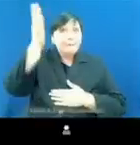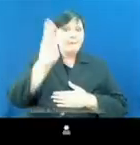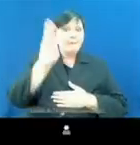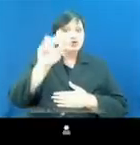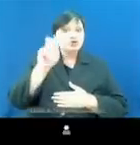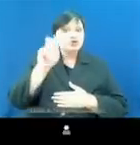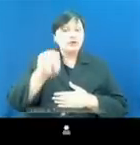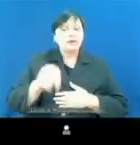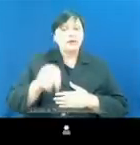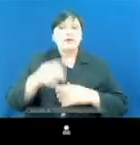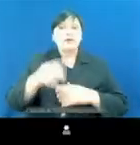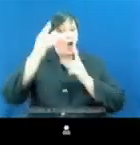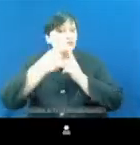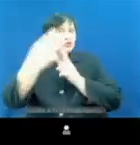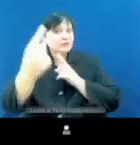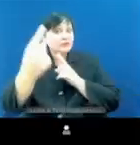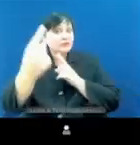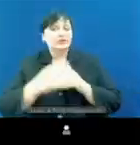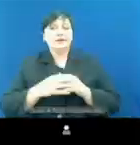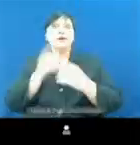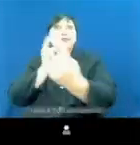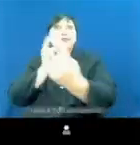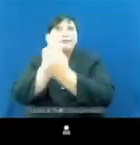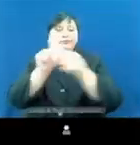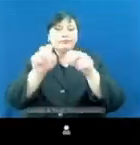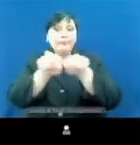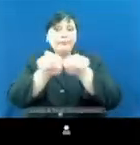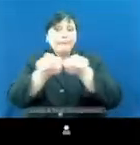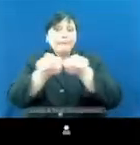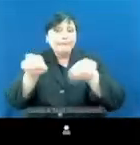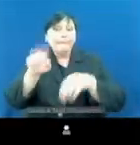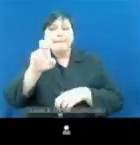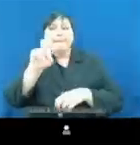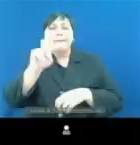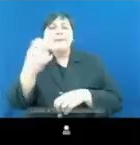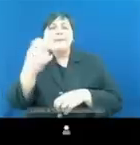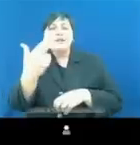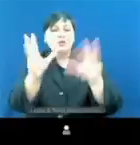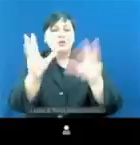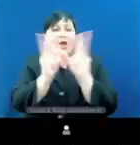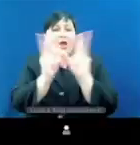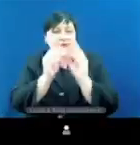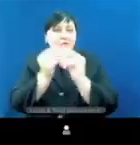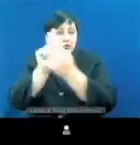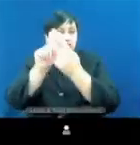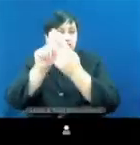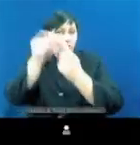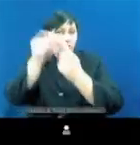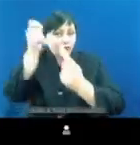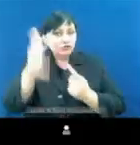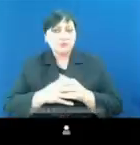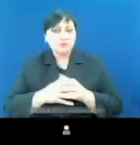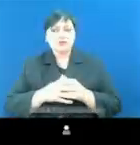And it also includes other things that they don't list. They just say among, including but not limited